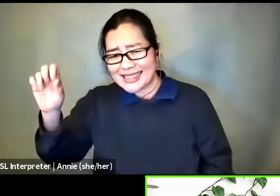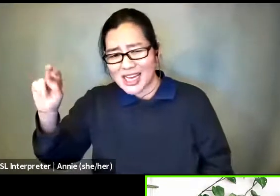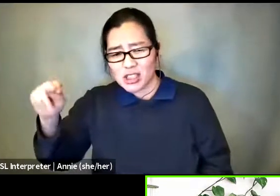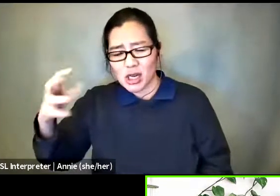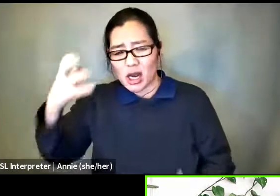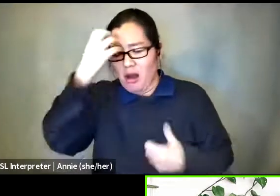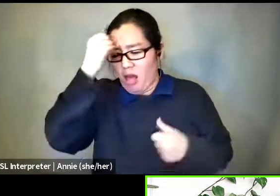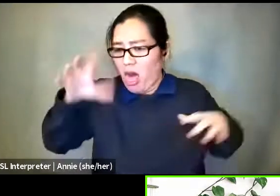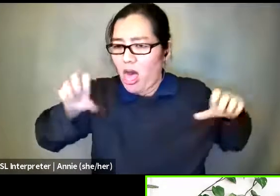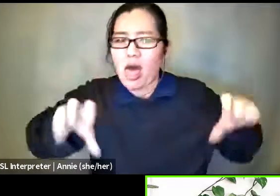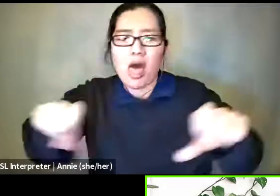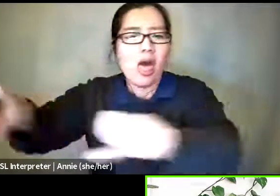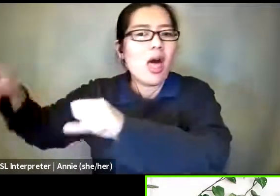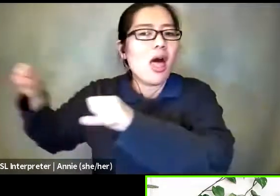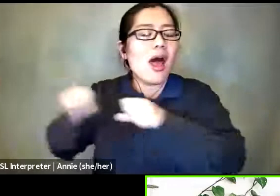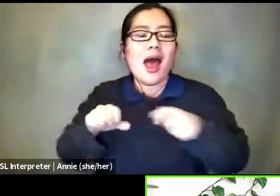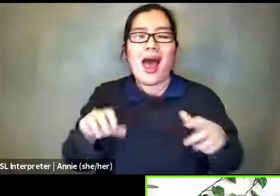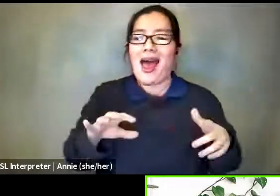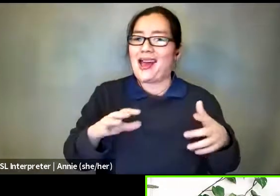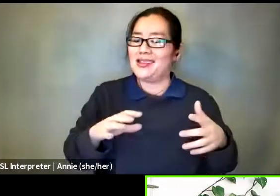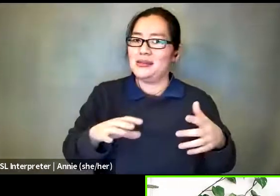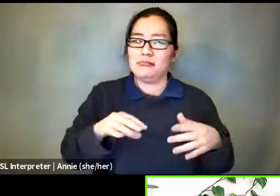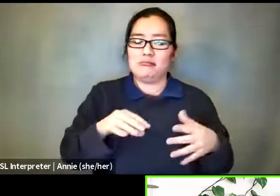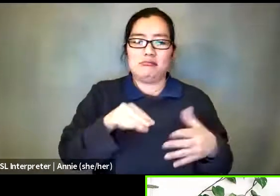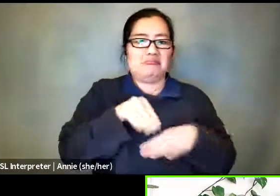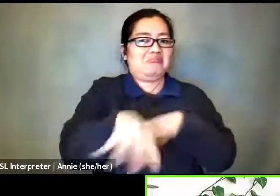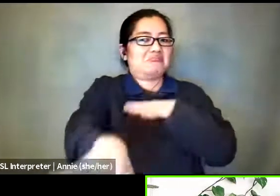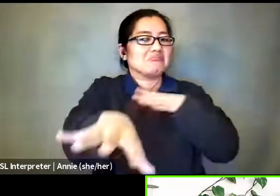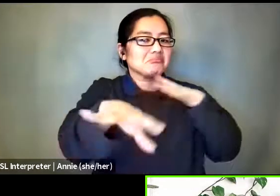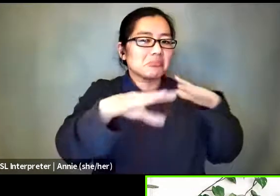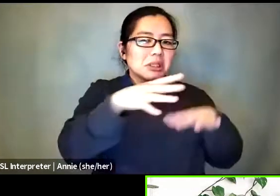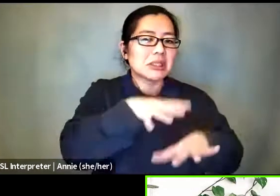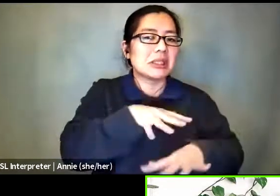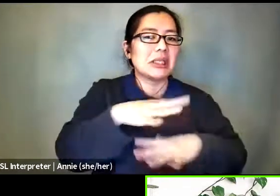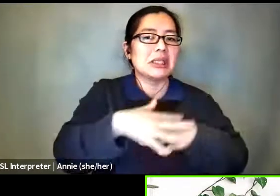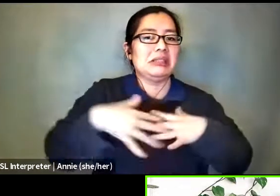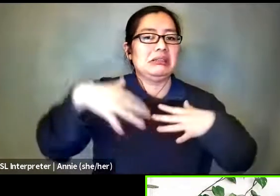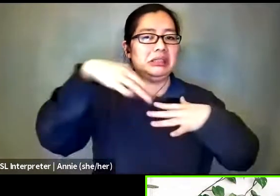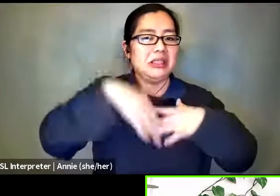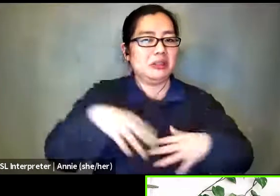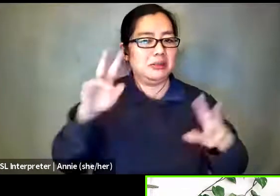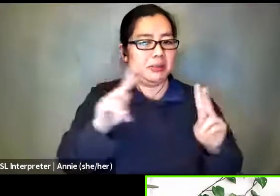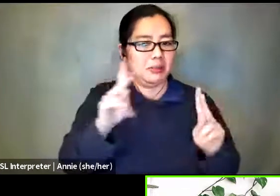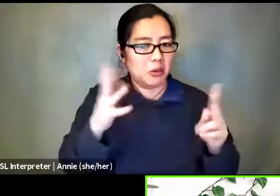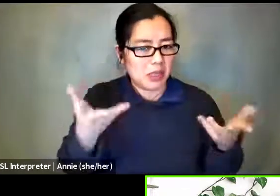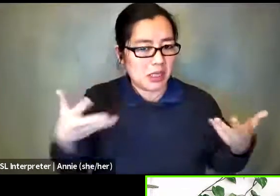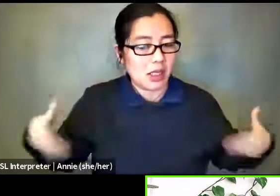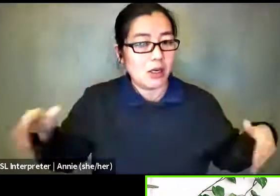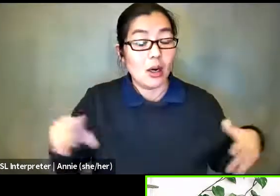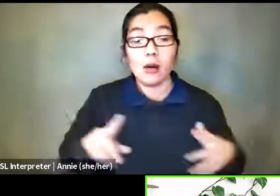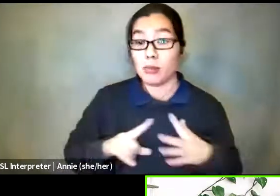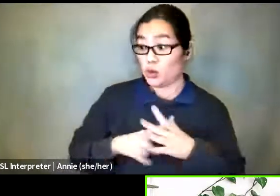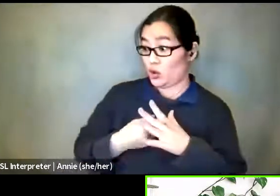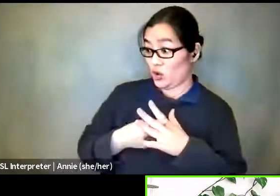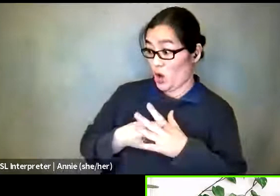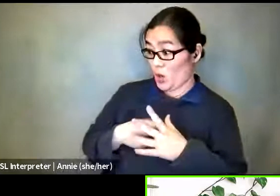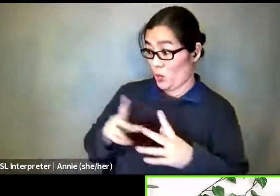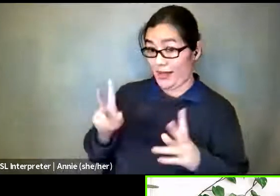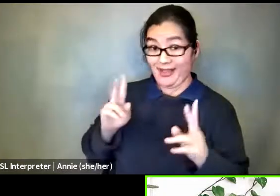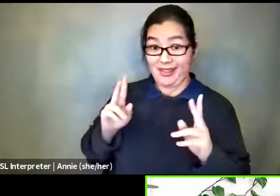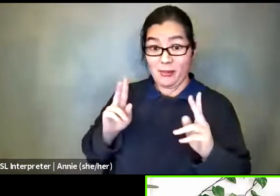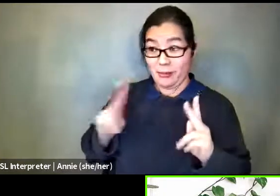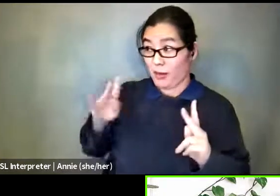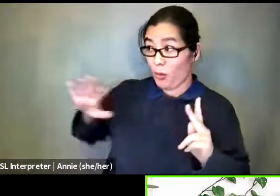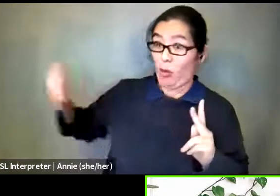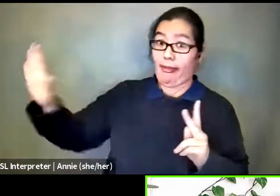diverse array of Indigenous peoples here. But starting with the peoples whose land you're on, I think is one of the ways